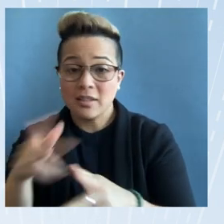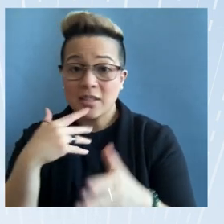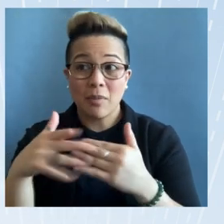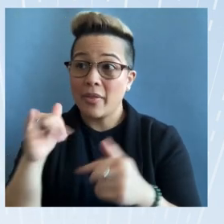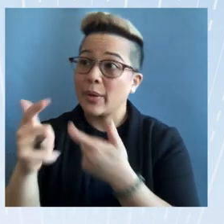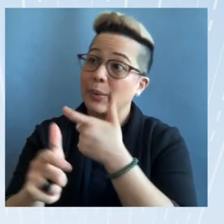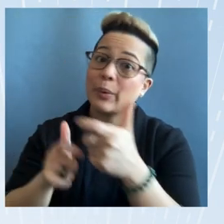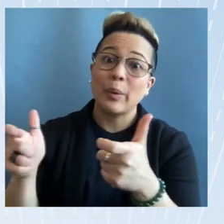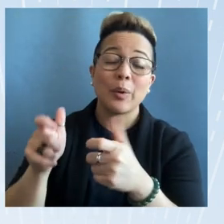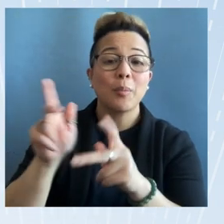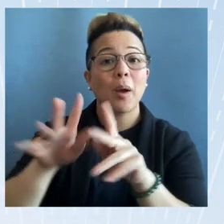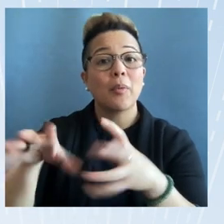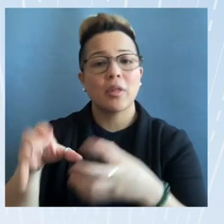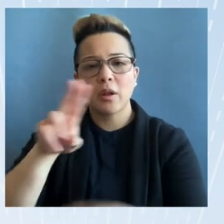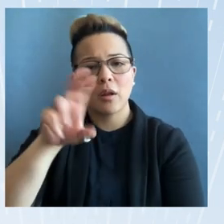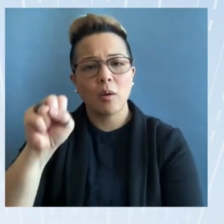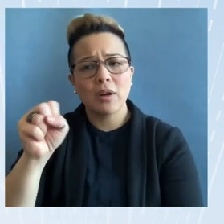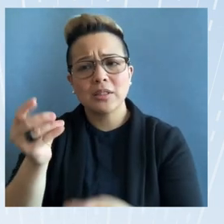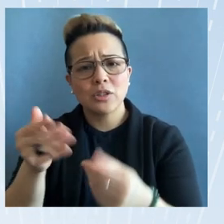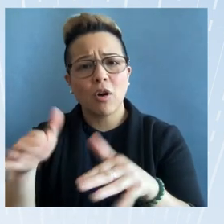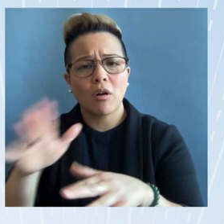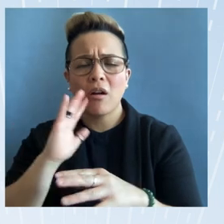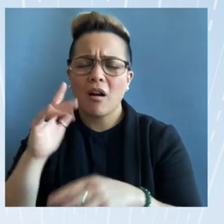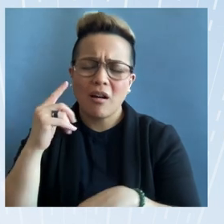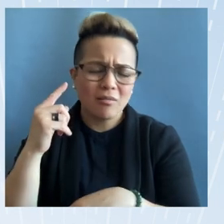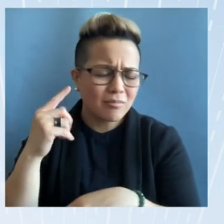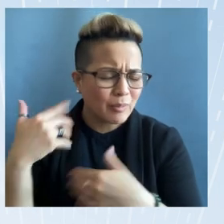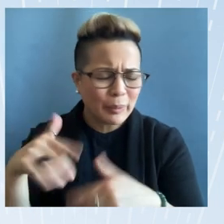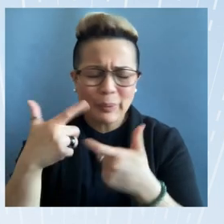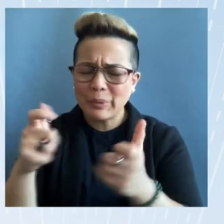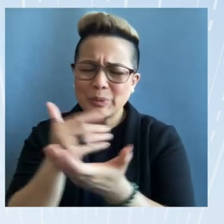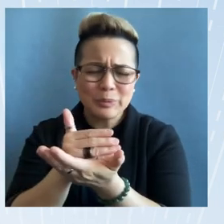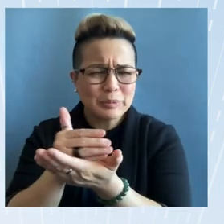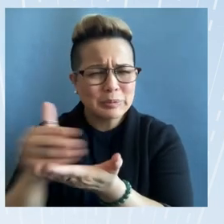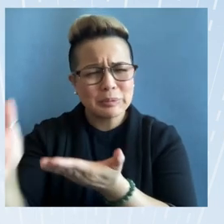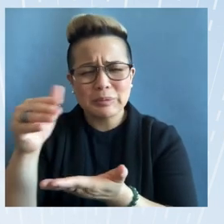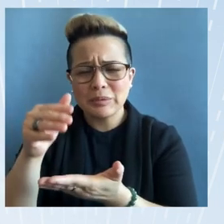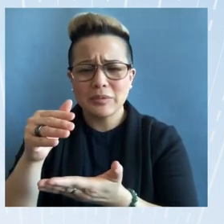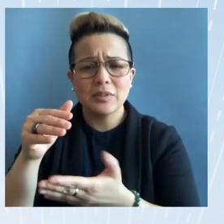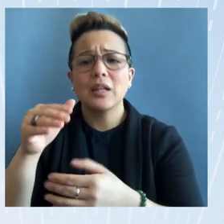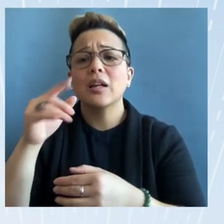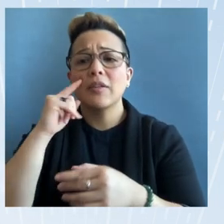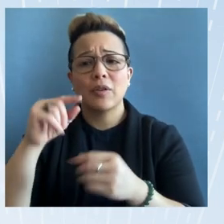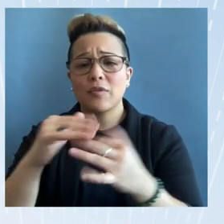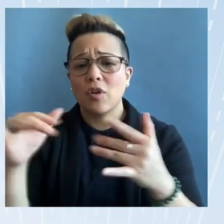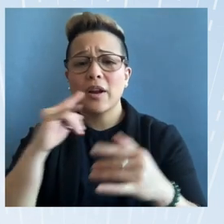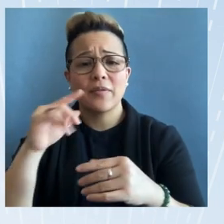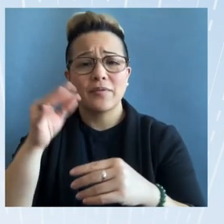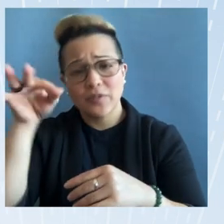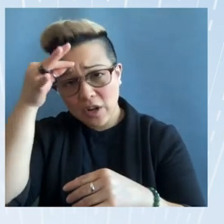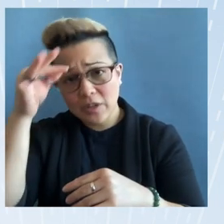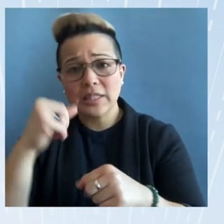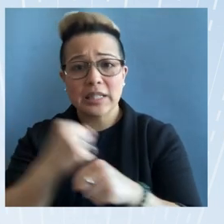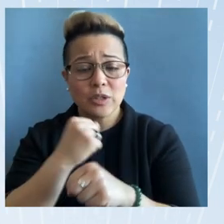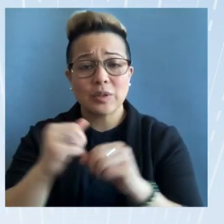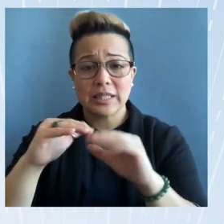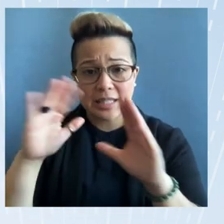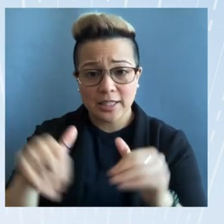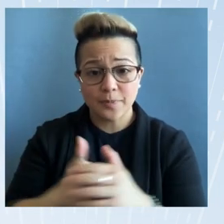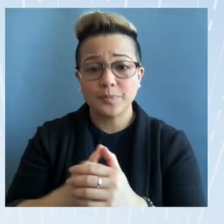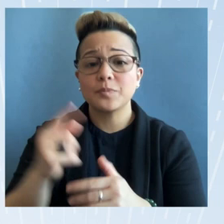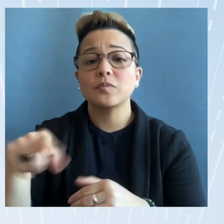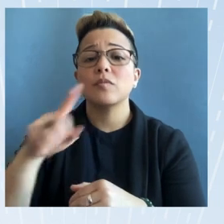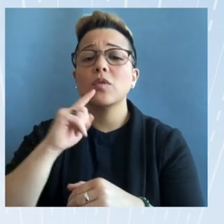U.S. territories are largely neglected in a variety of federal statistical systems. There are